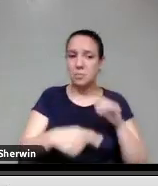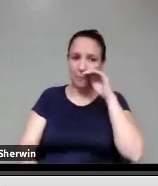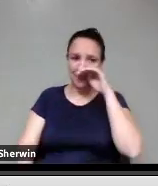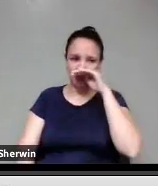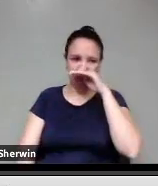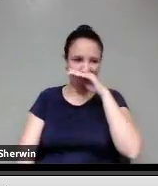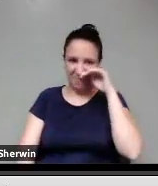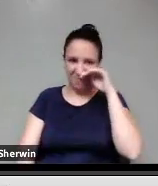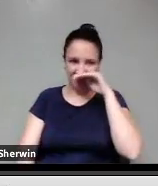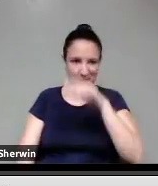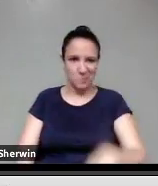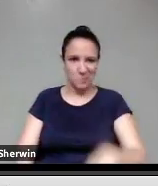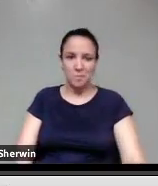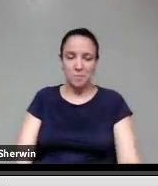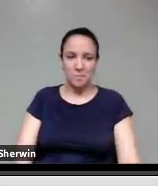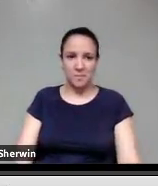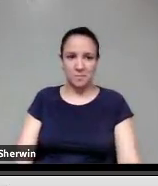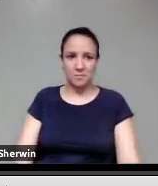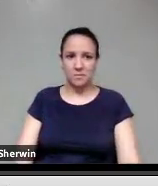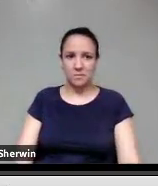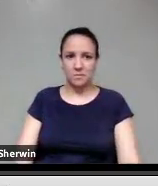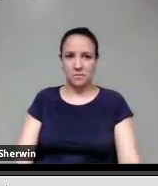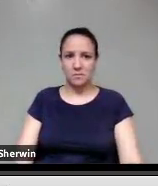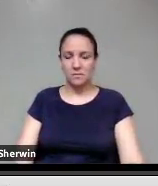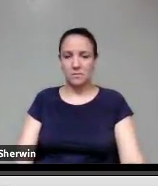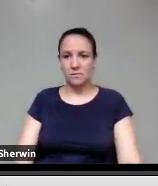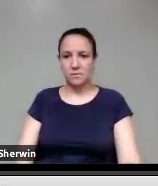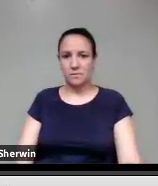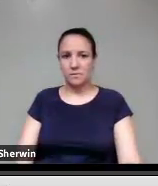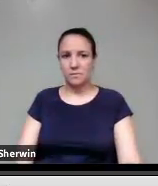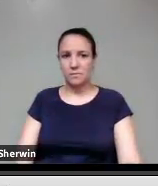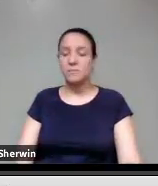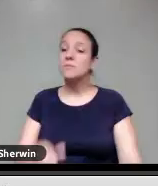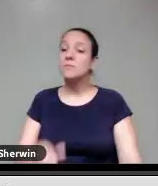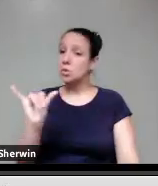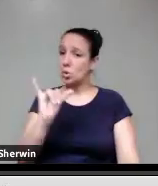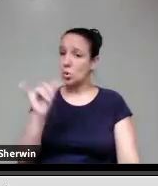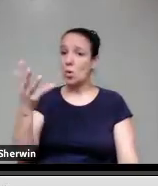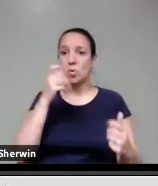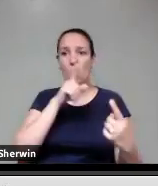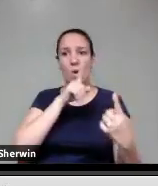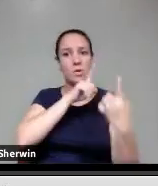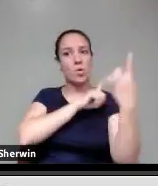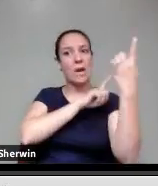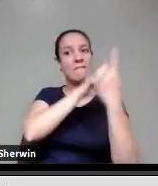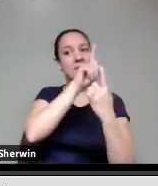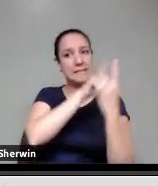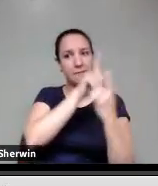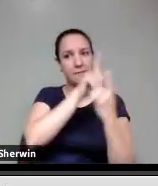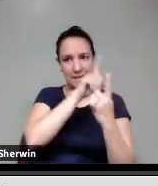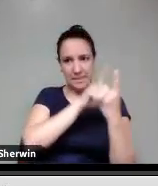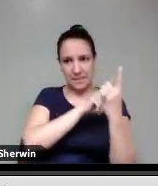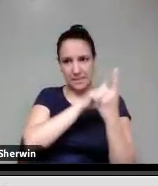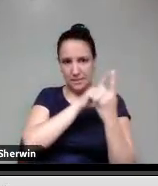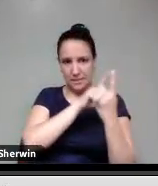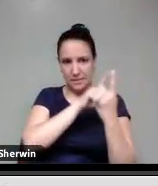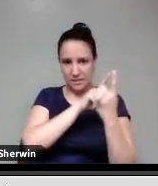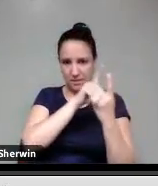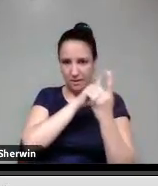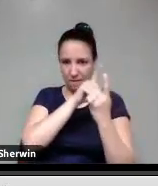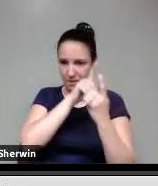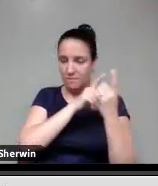desk. It can involve people floating around the library, and when they see somebody that's just kind of relaxing